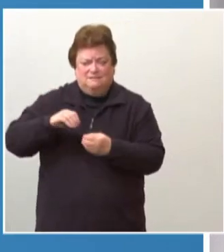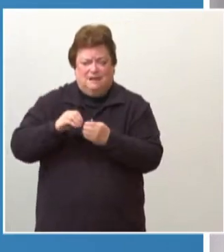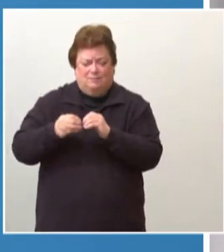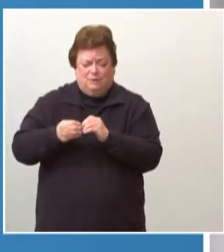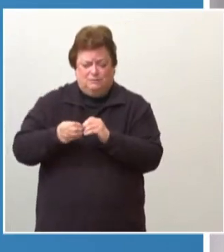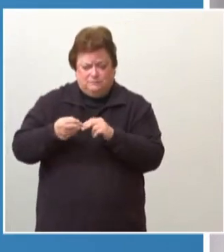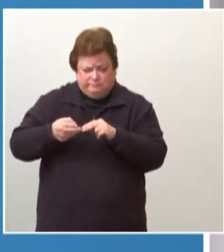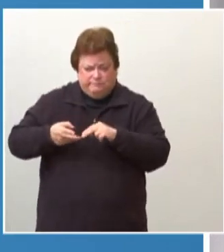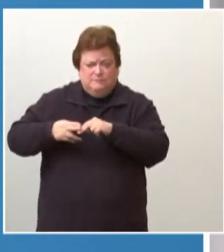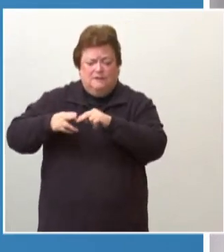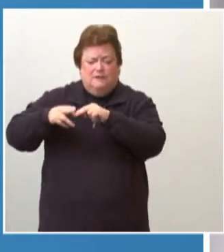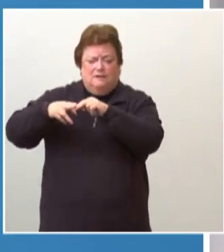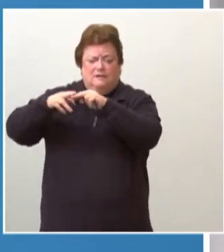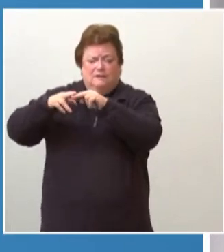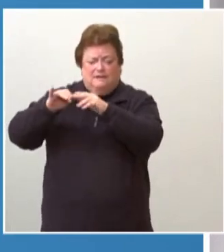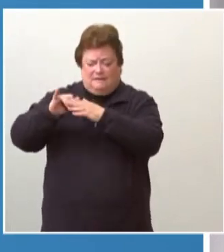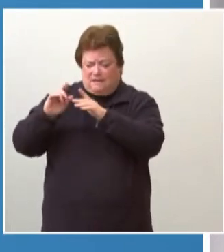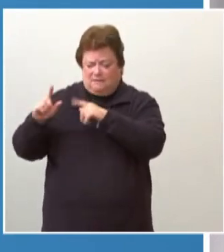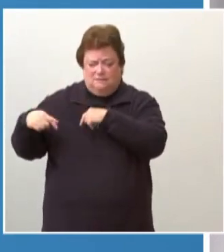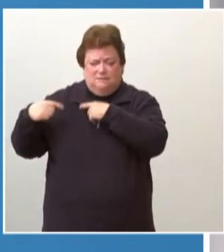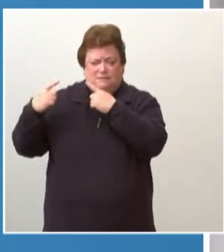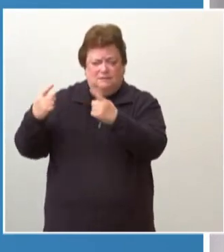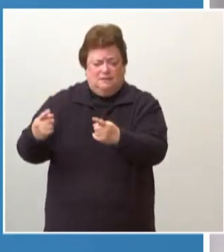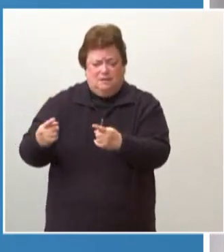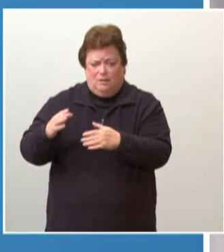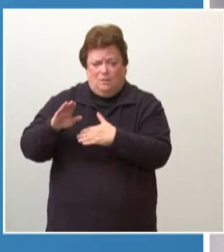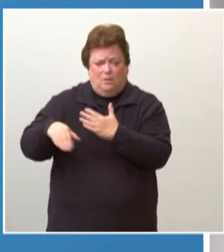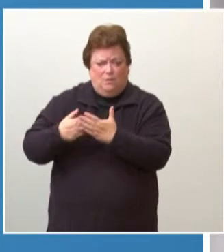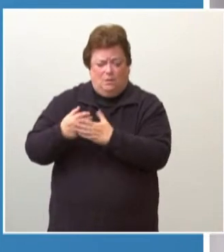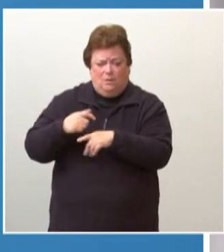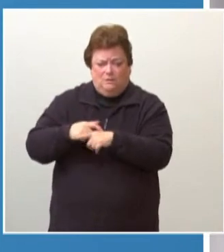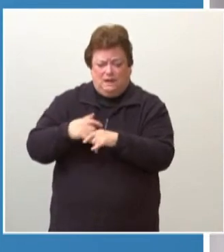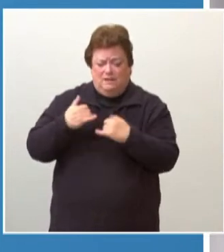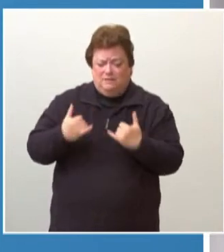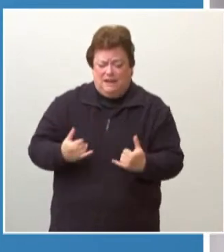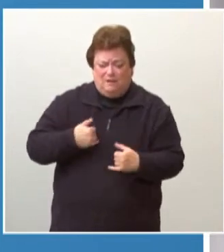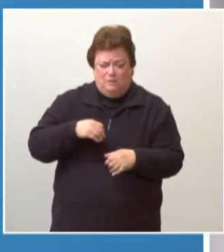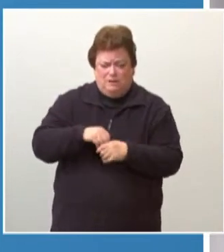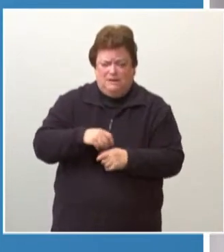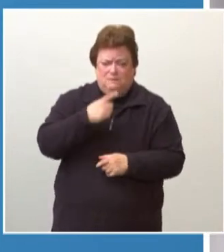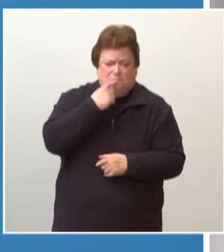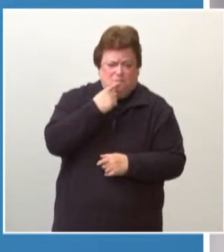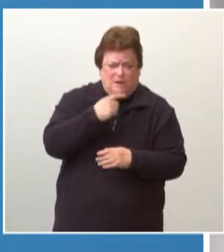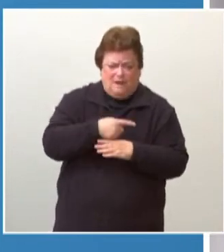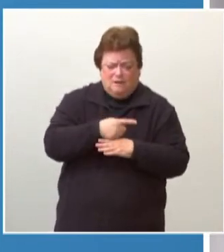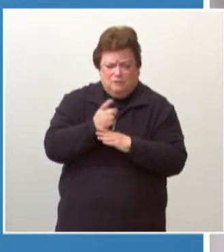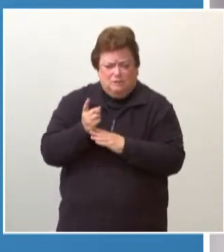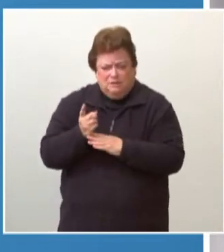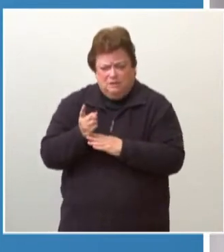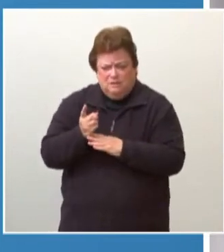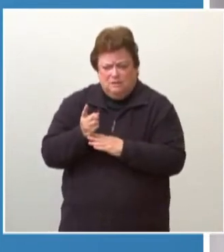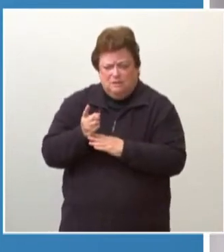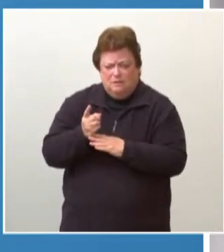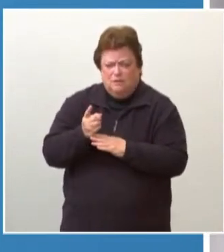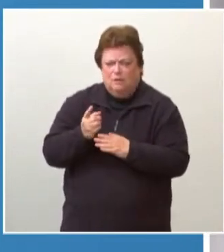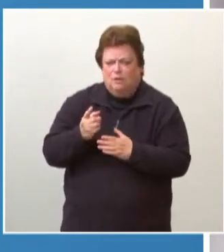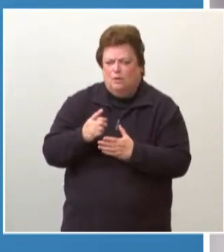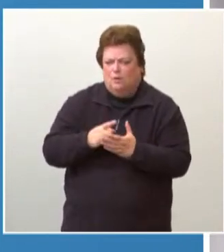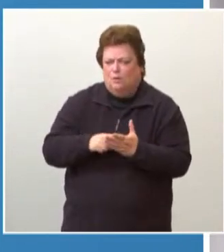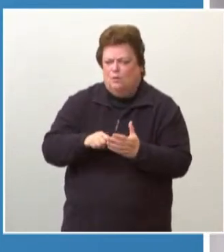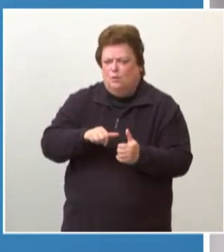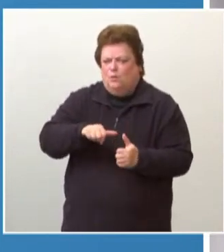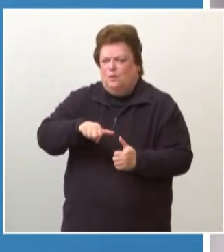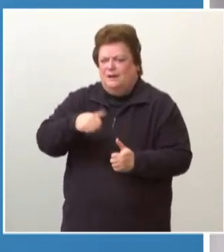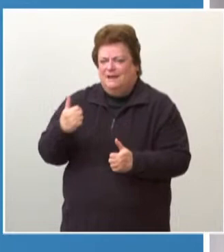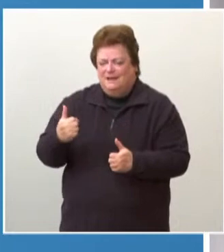infection rate that we've ever had in this entire time. We're in the red. I mean, what else would trigger